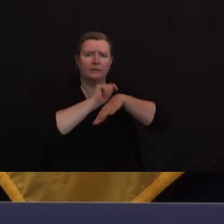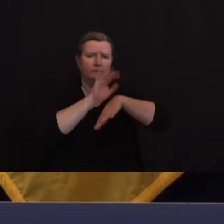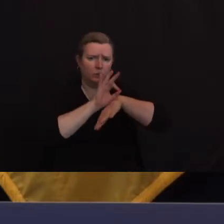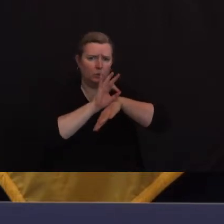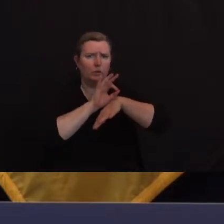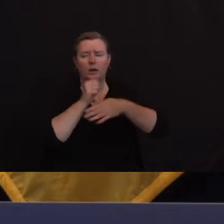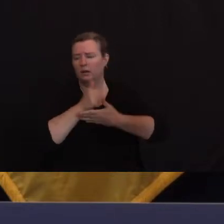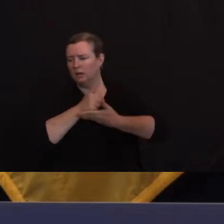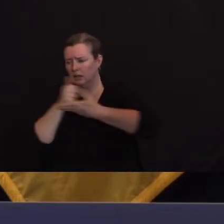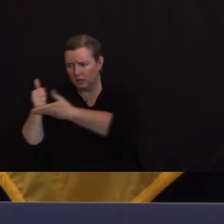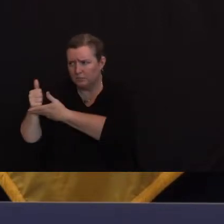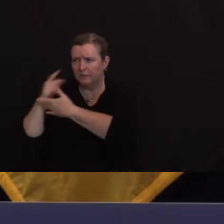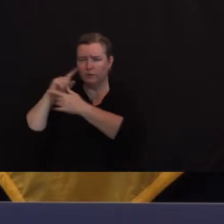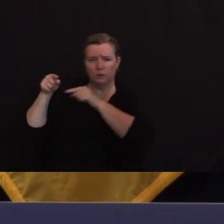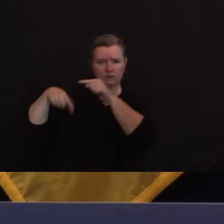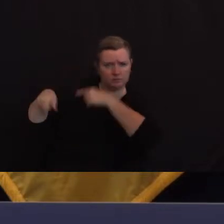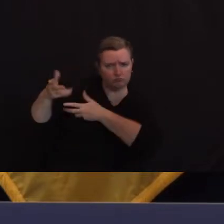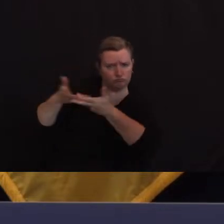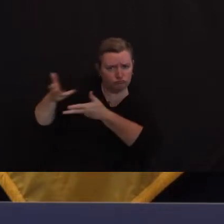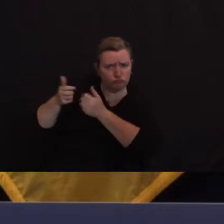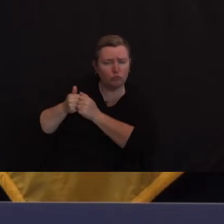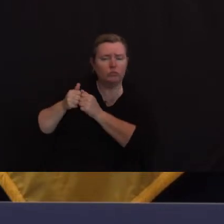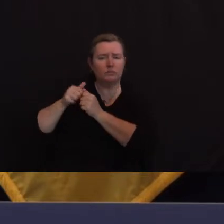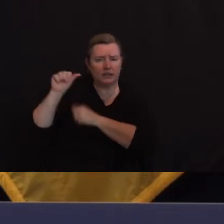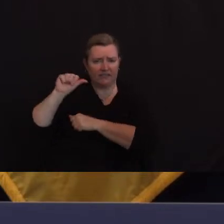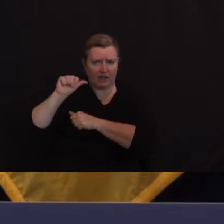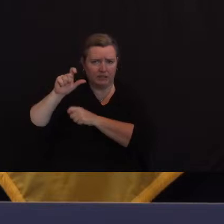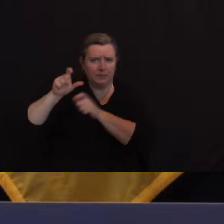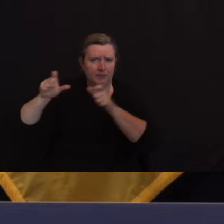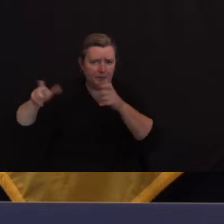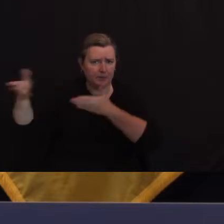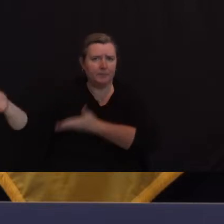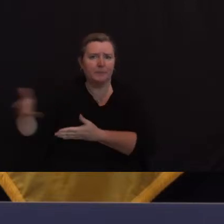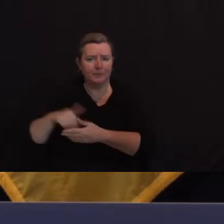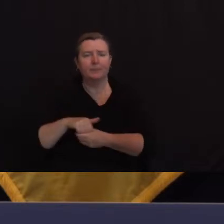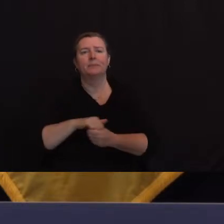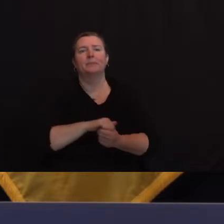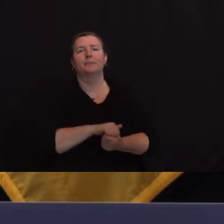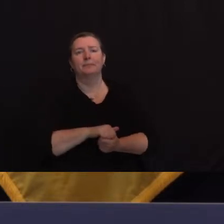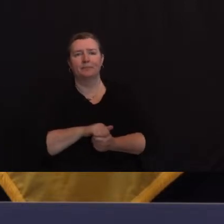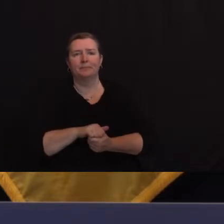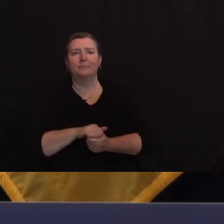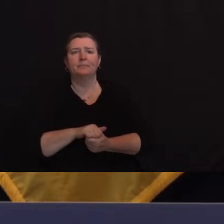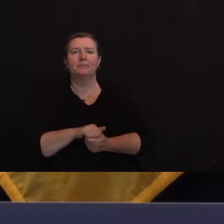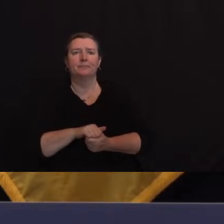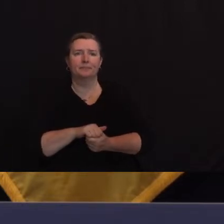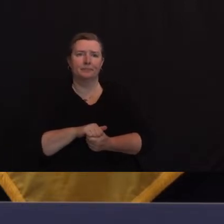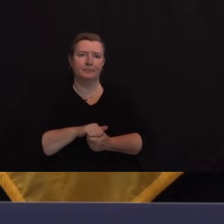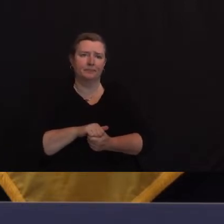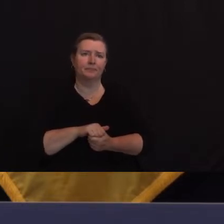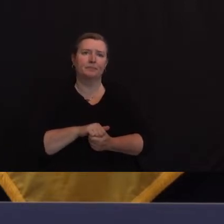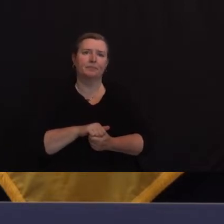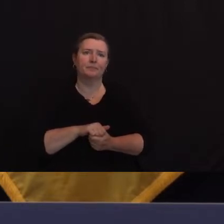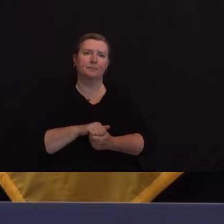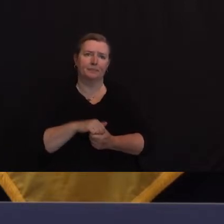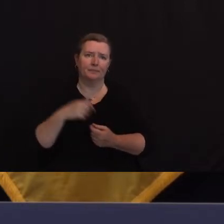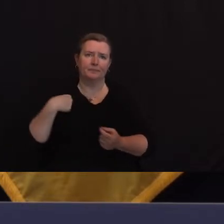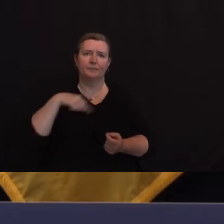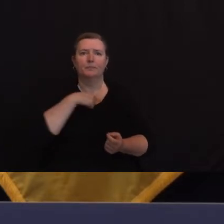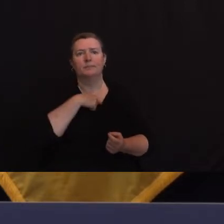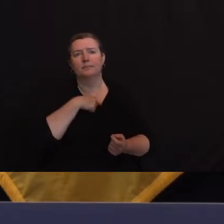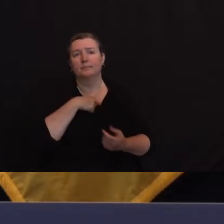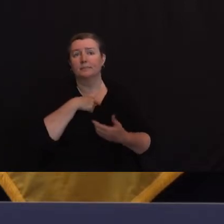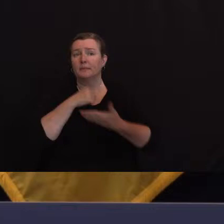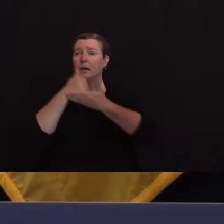Pat are prominently on that. And we all, at the same time, as you rightfully point out, when we're helping others, we want to,